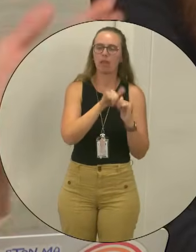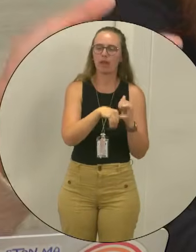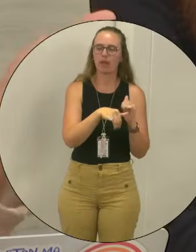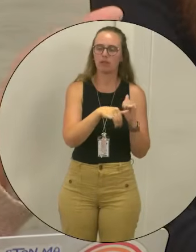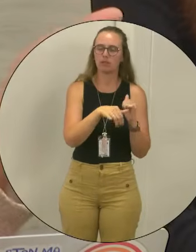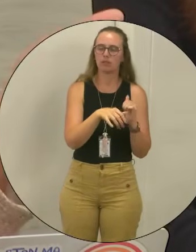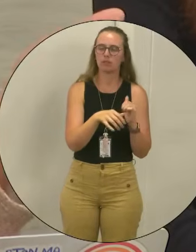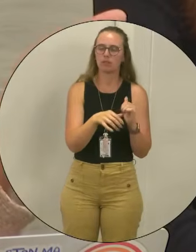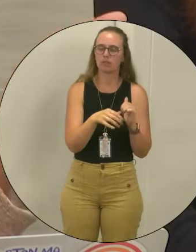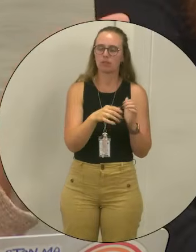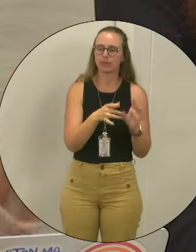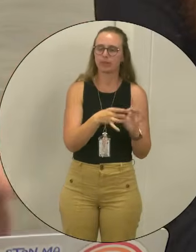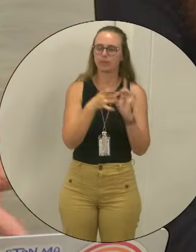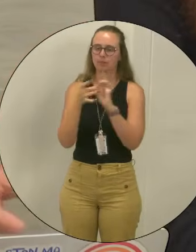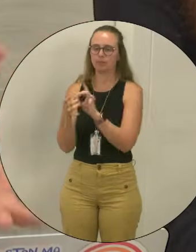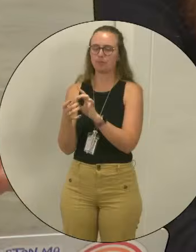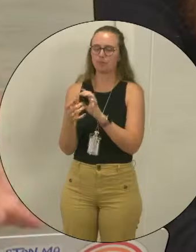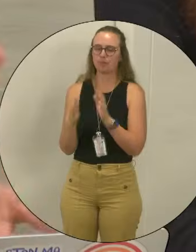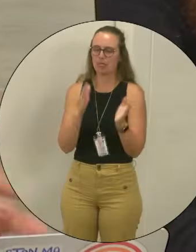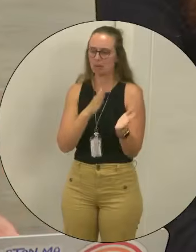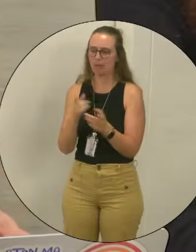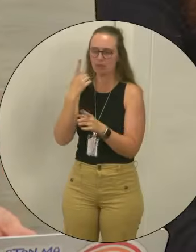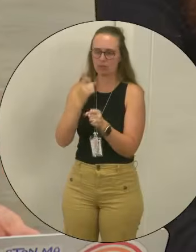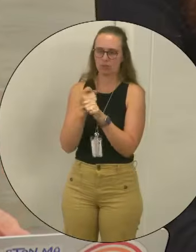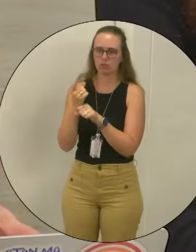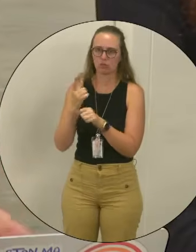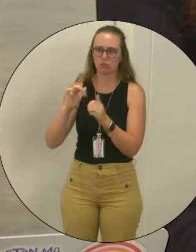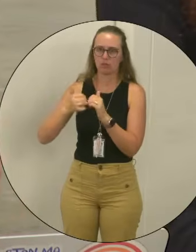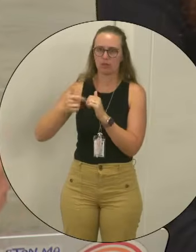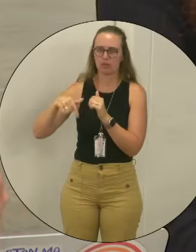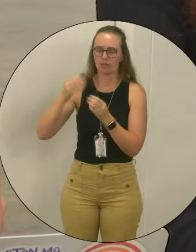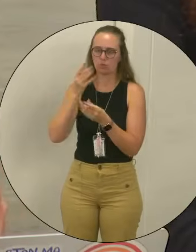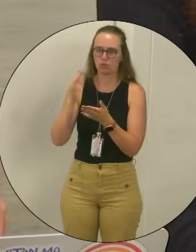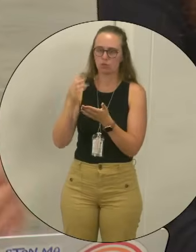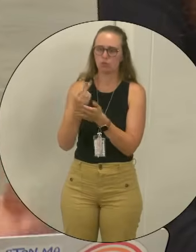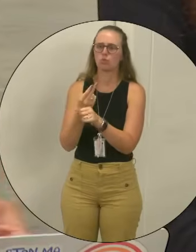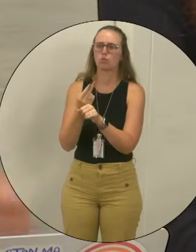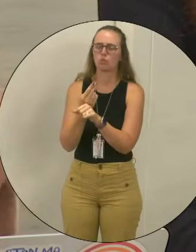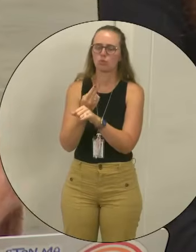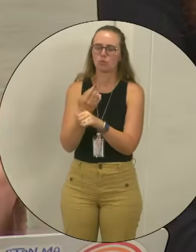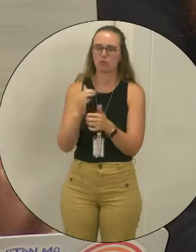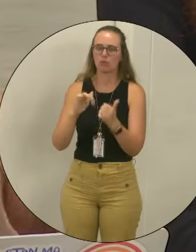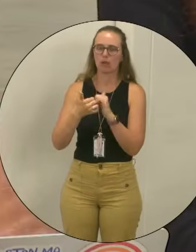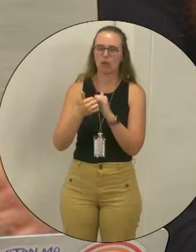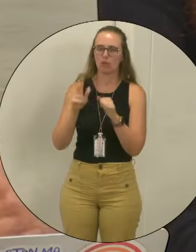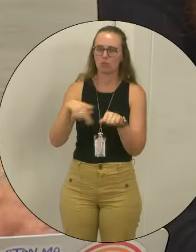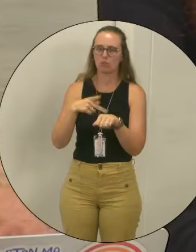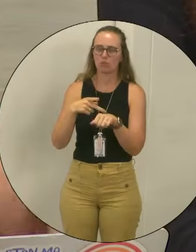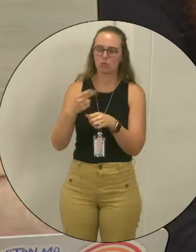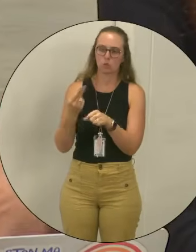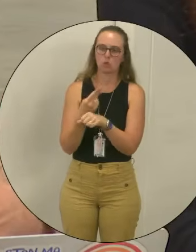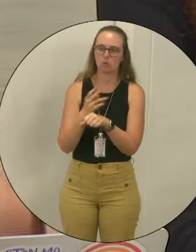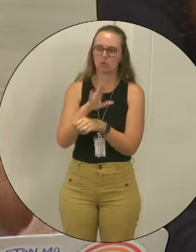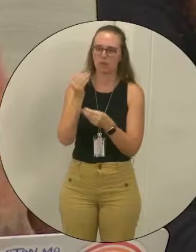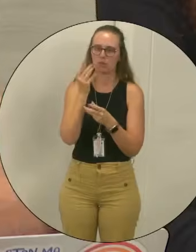Dr. Scavella, you had mentioned like the planning for next year and how this data is utilized. So can you kind of speak to how they're utilizing